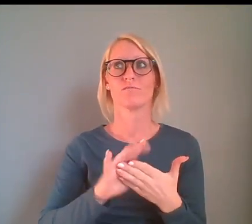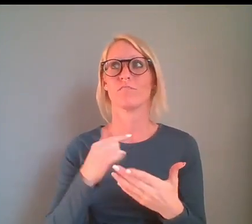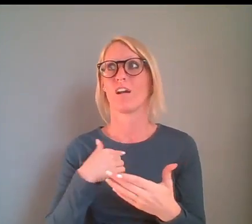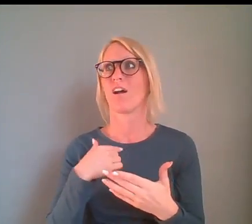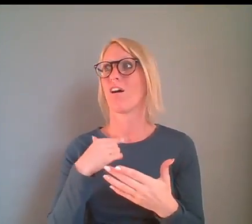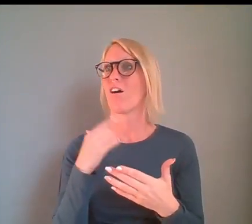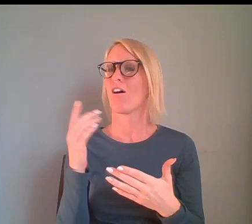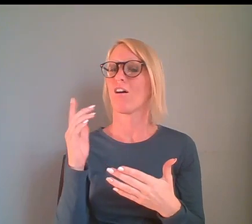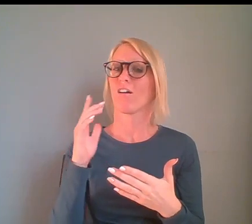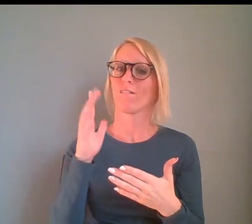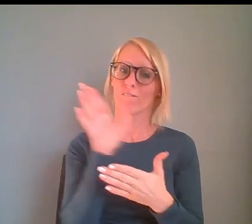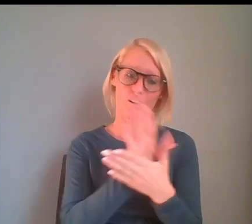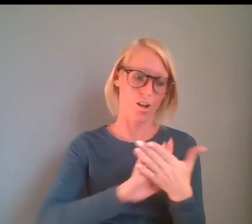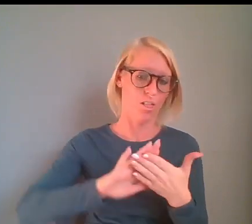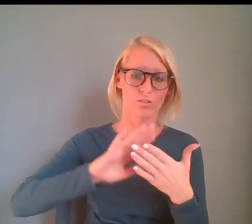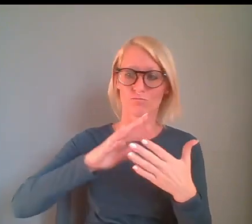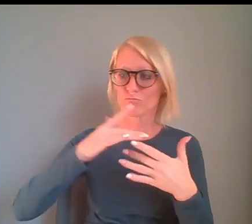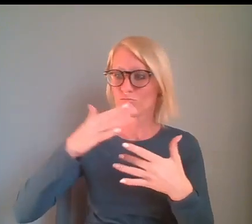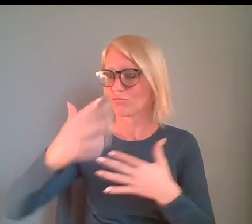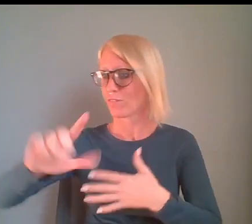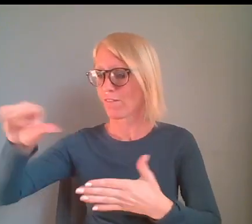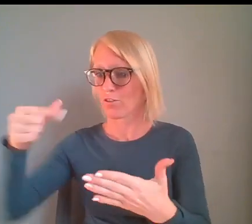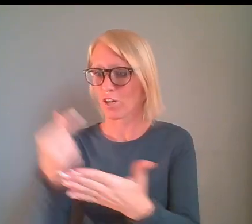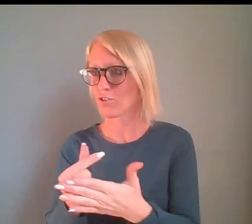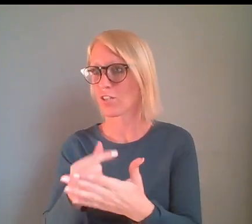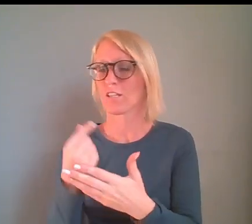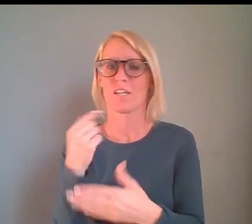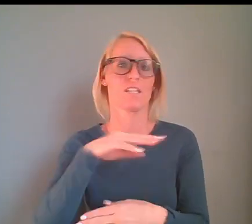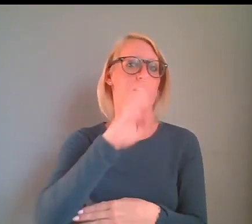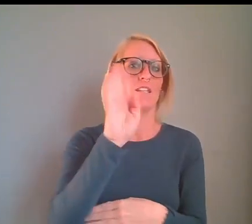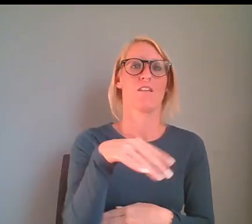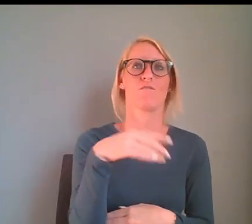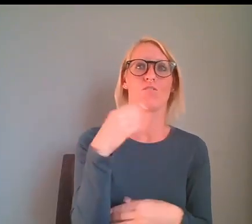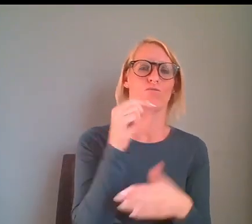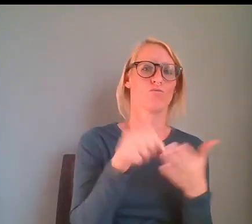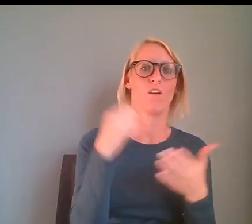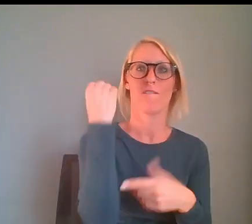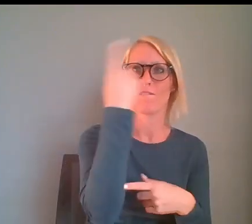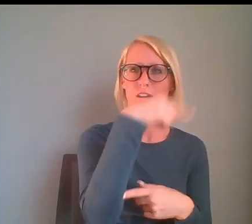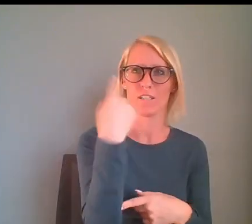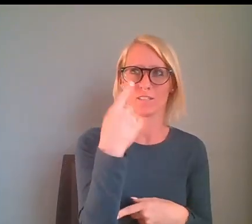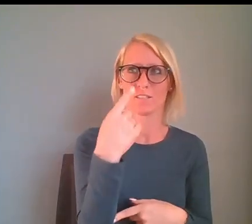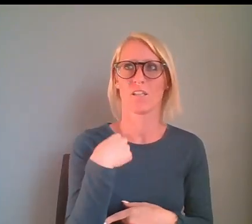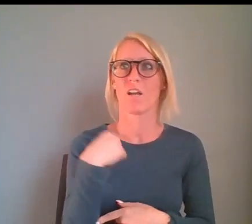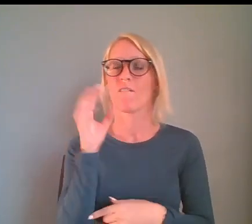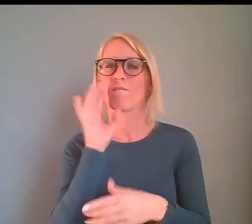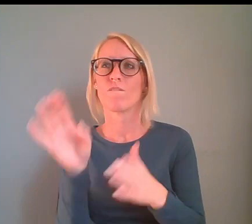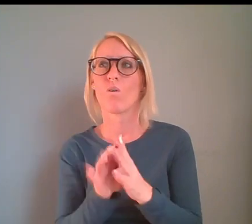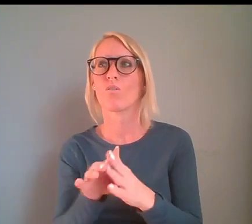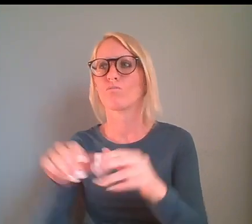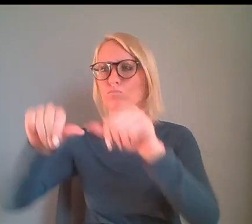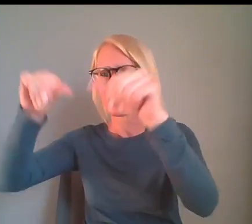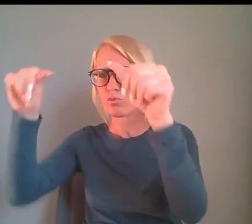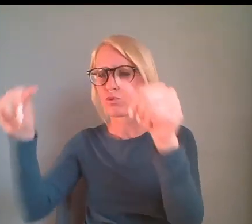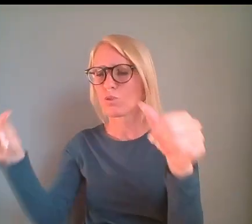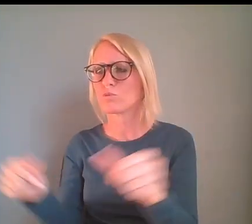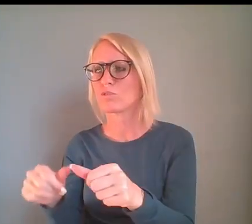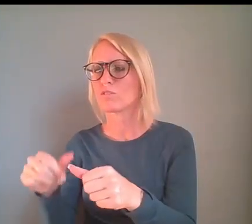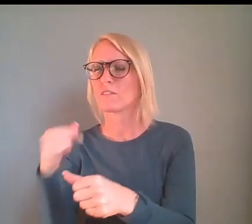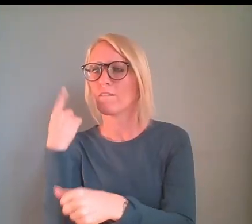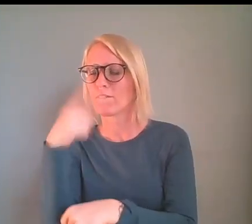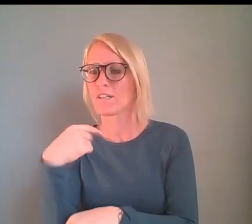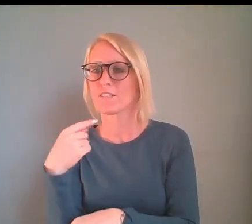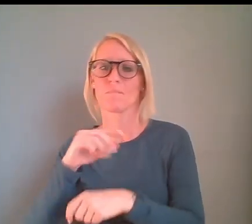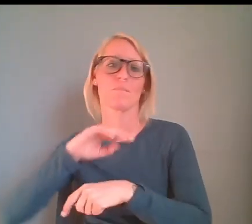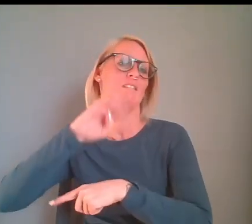all the way through college with not ever drawing a face. I did photographs of faces and I did sculptures of faces, but I never drew them.